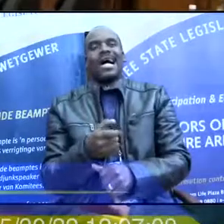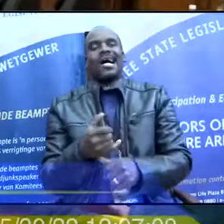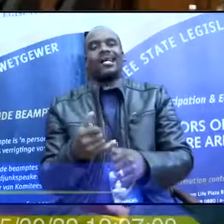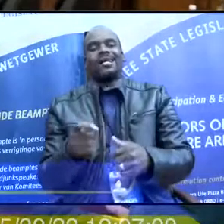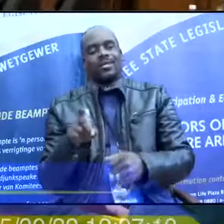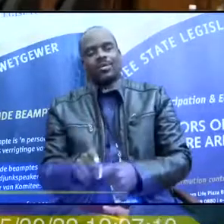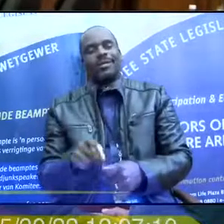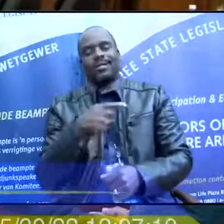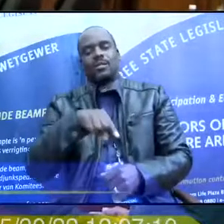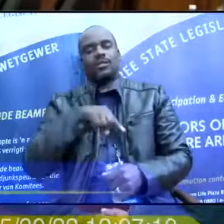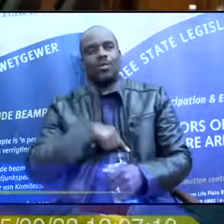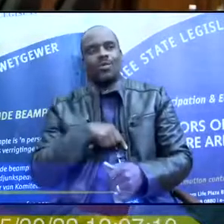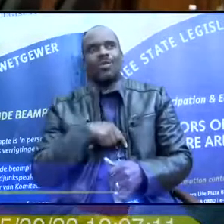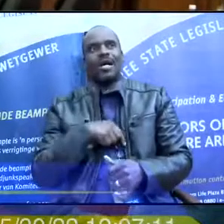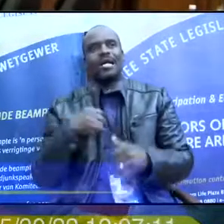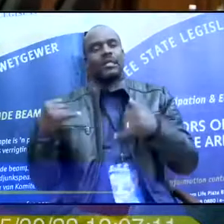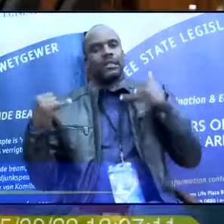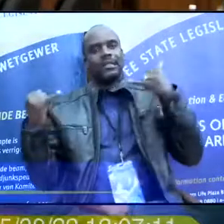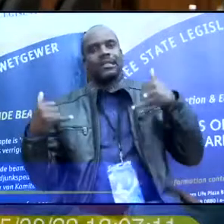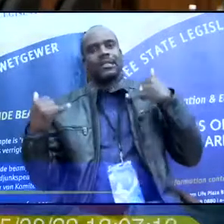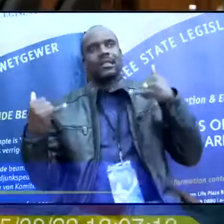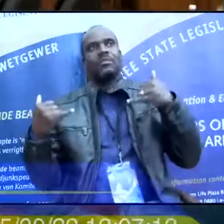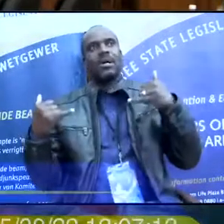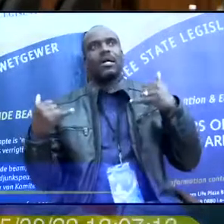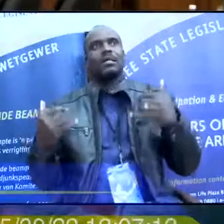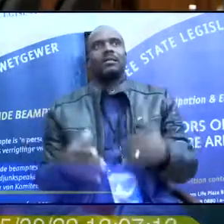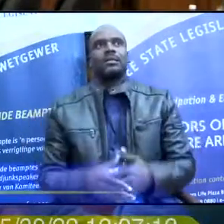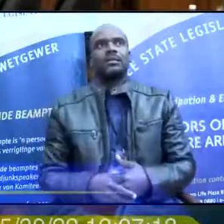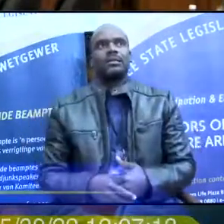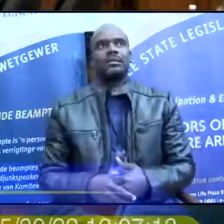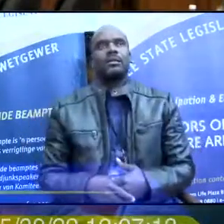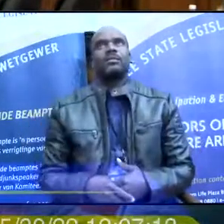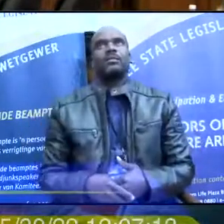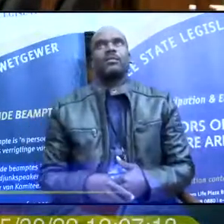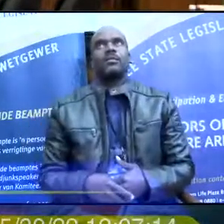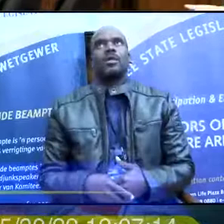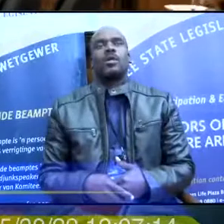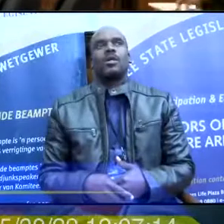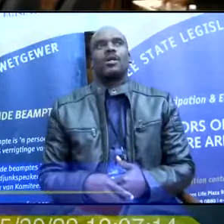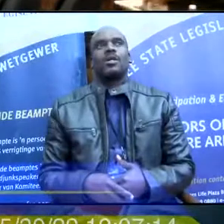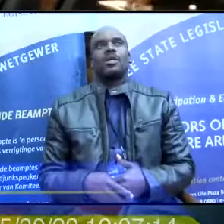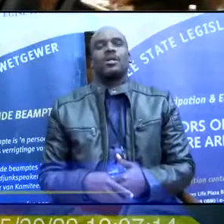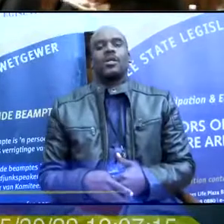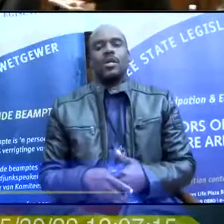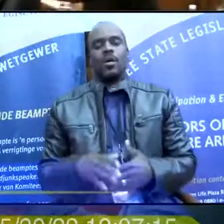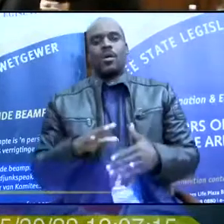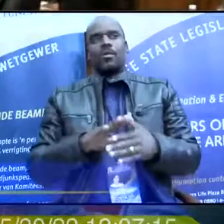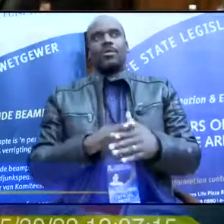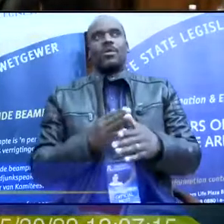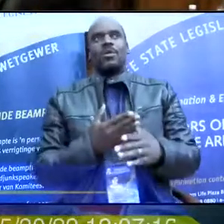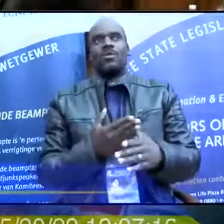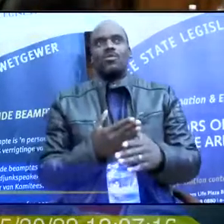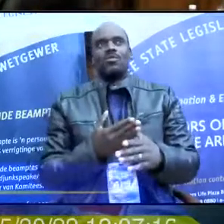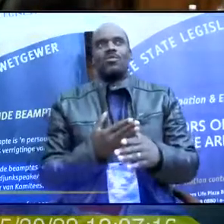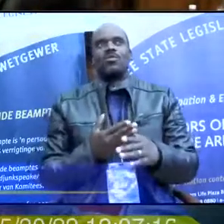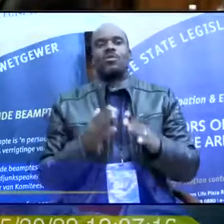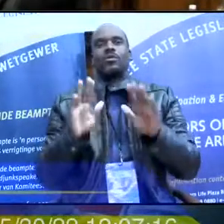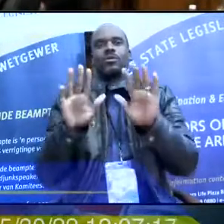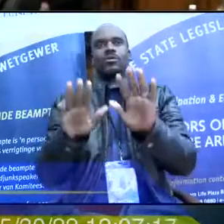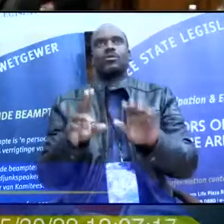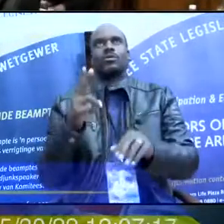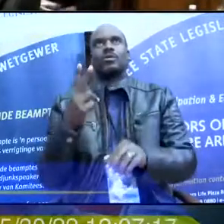very few things that we have that we can celebrate as workers because jobs have been on the